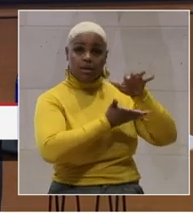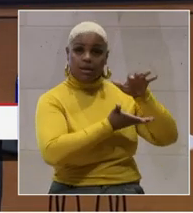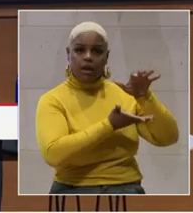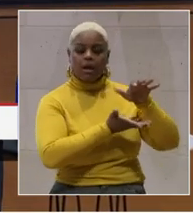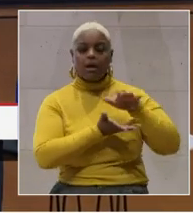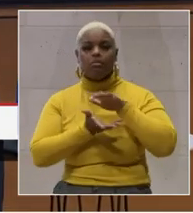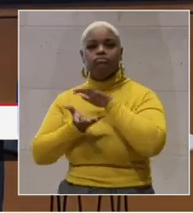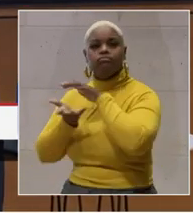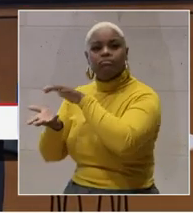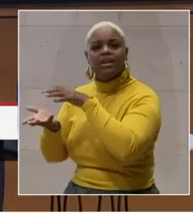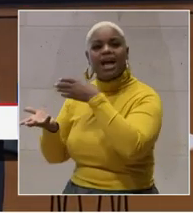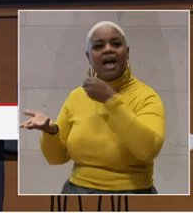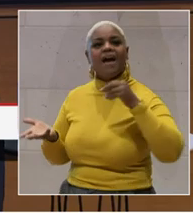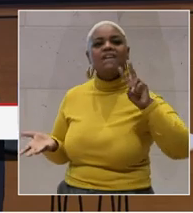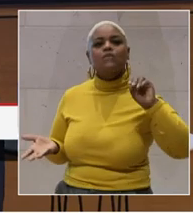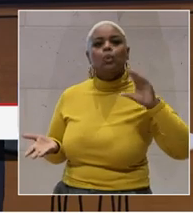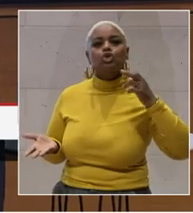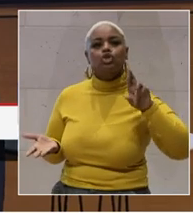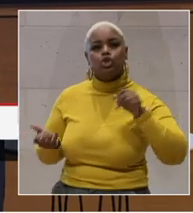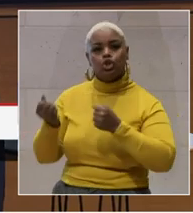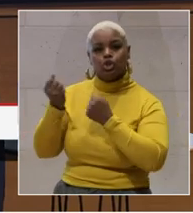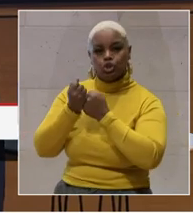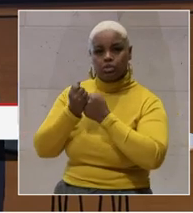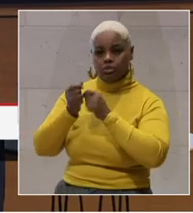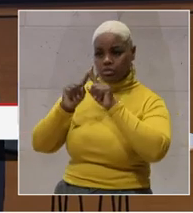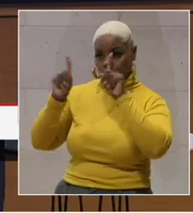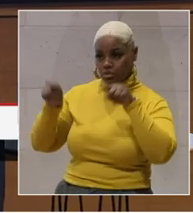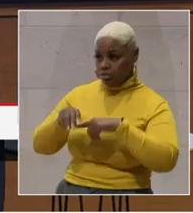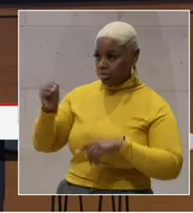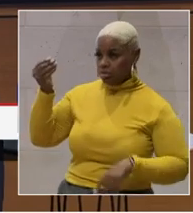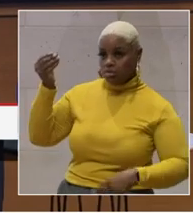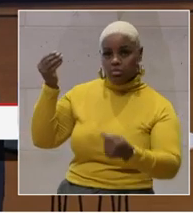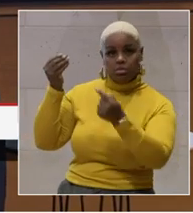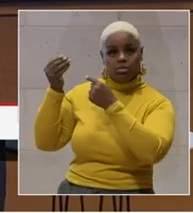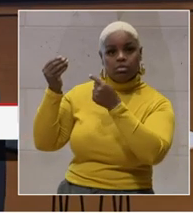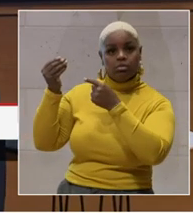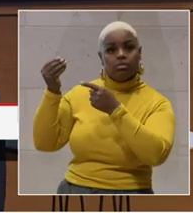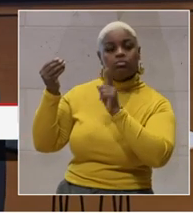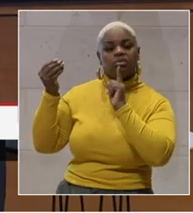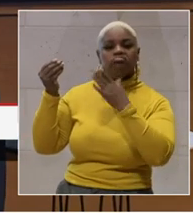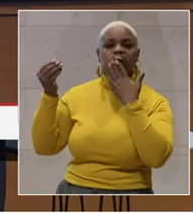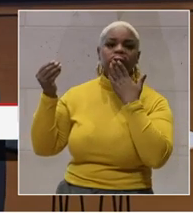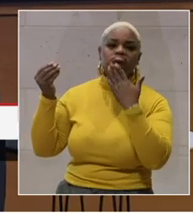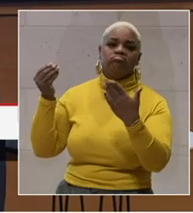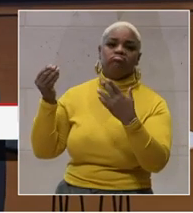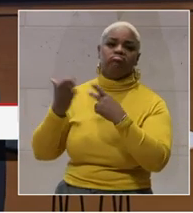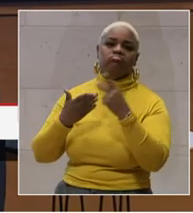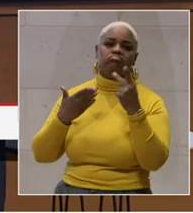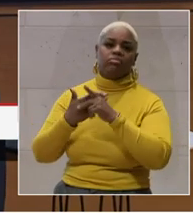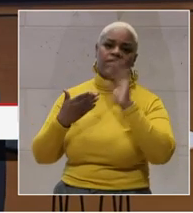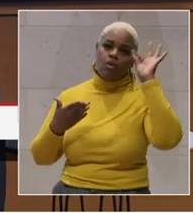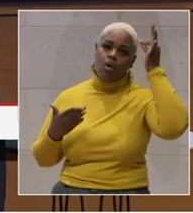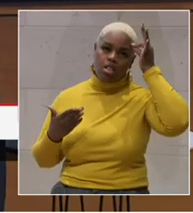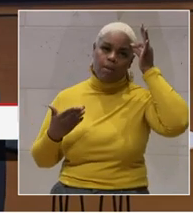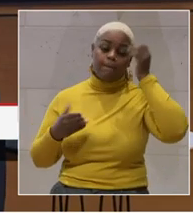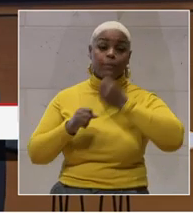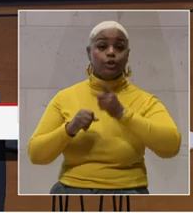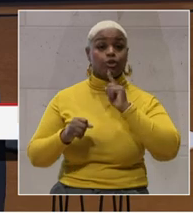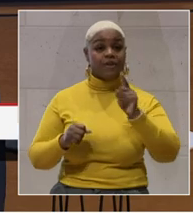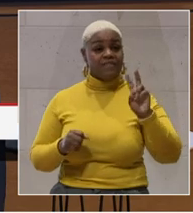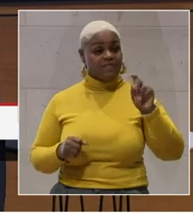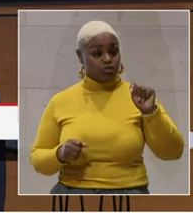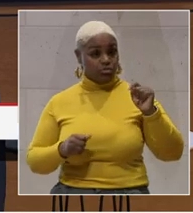stand as one of the best programs that have come out of the feds that help get veterans housed, and we hope